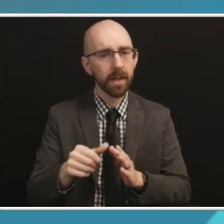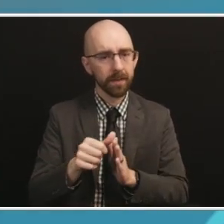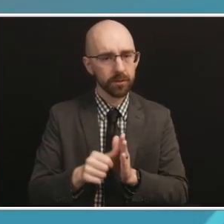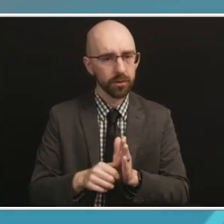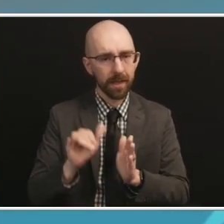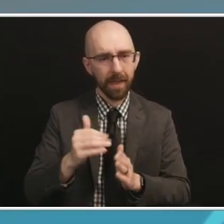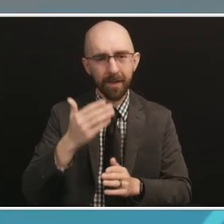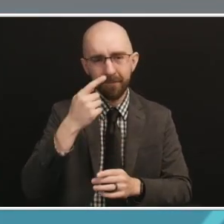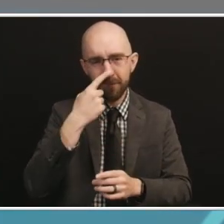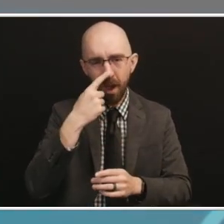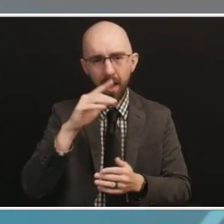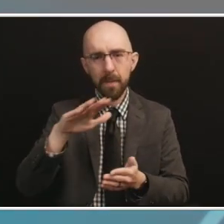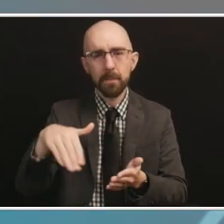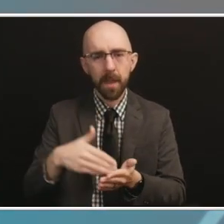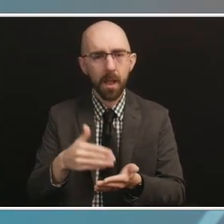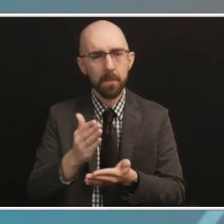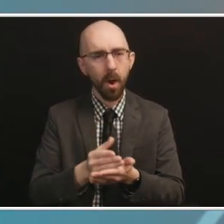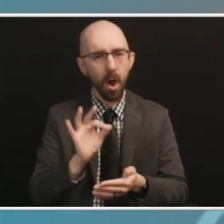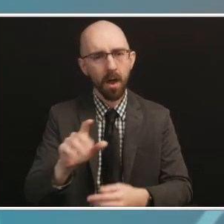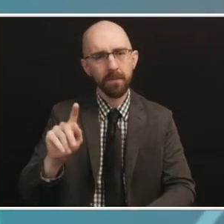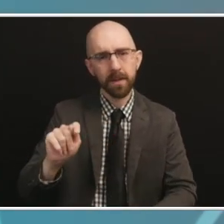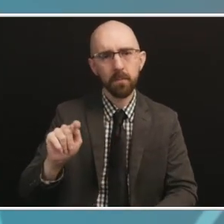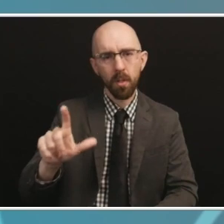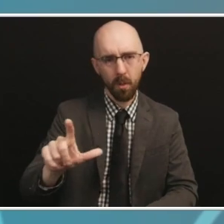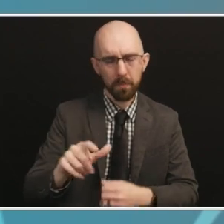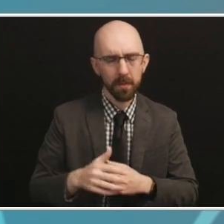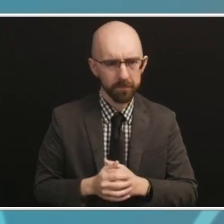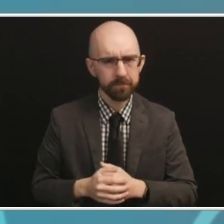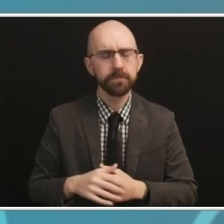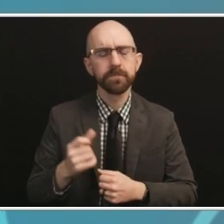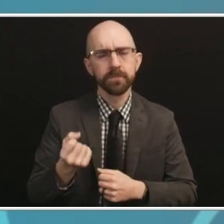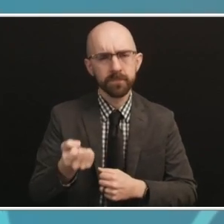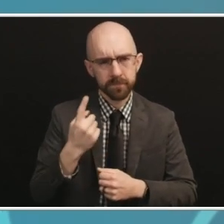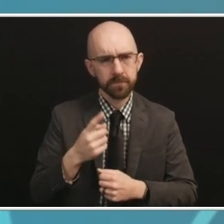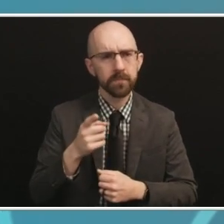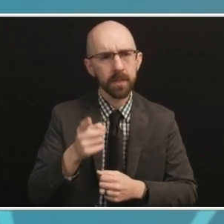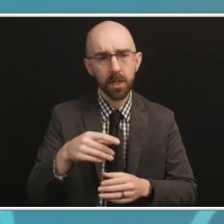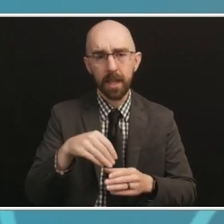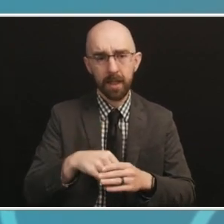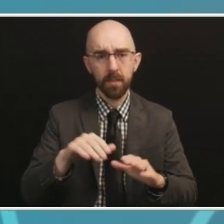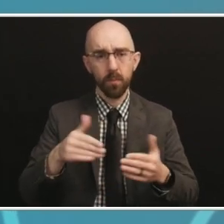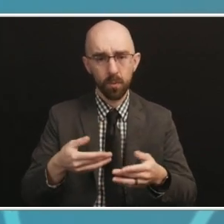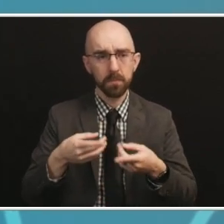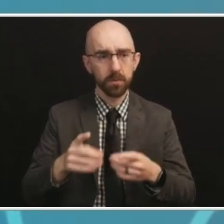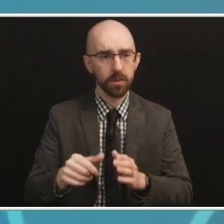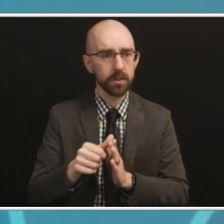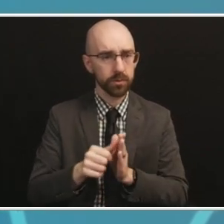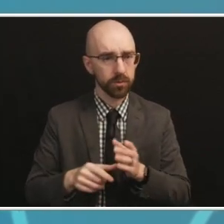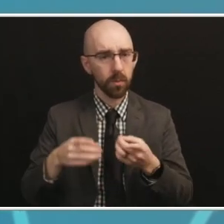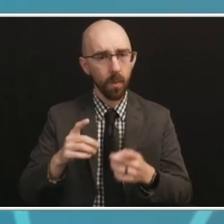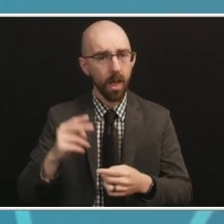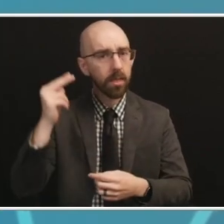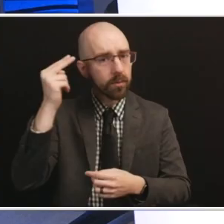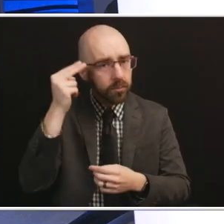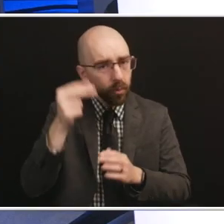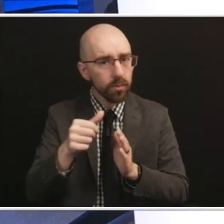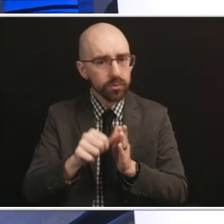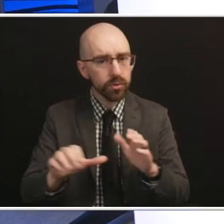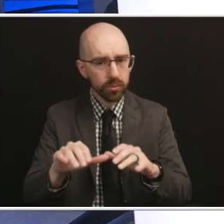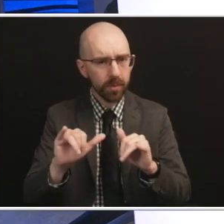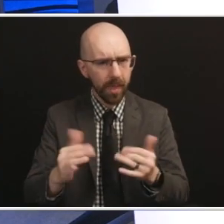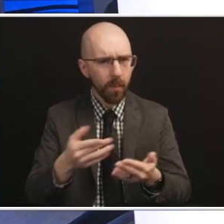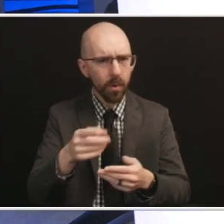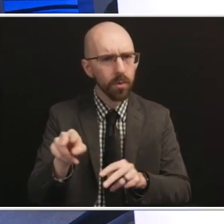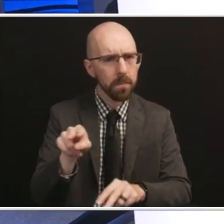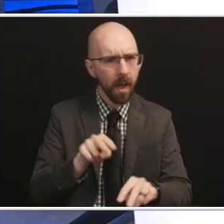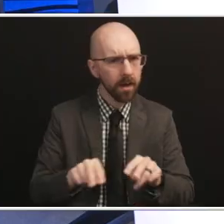middle part of his temporal lobe. Got it. And you're in the room during the surgery while the neurosurgeon is doing this. What are you monitoring?